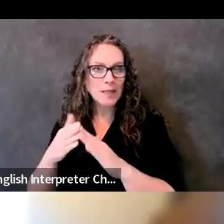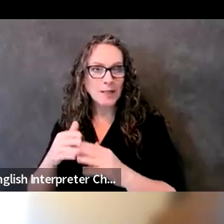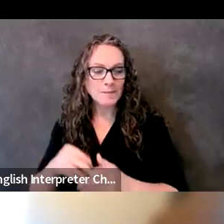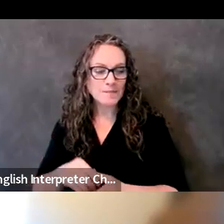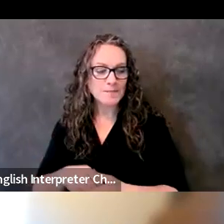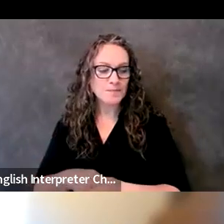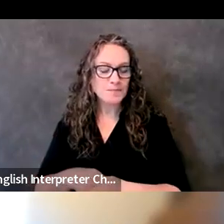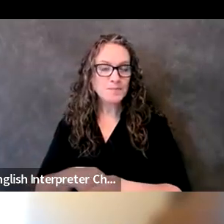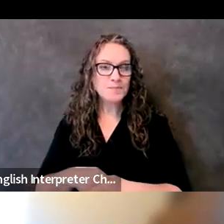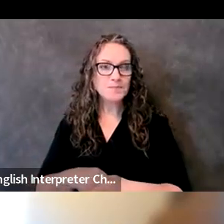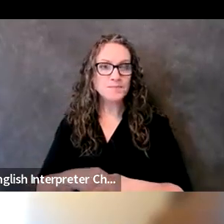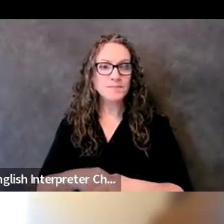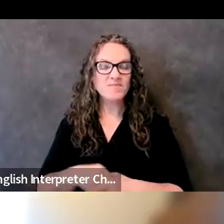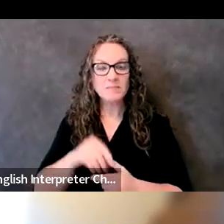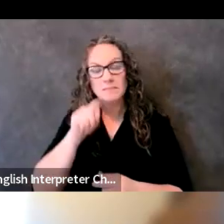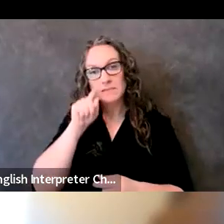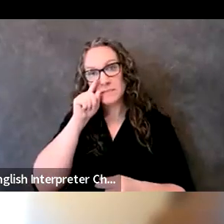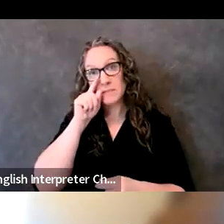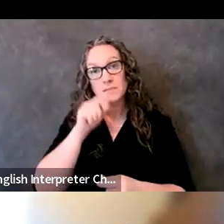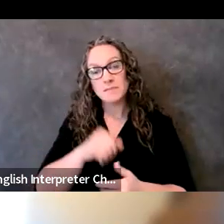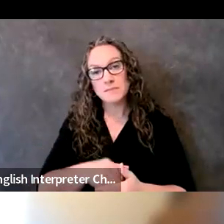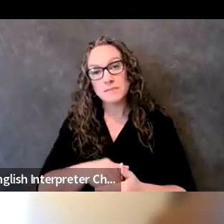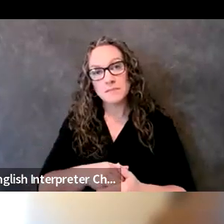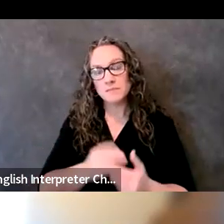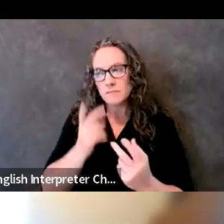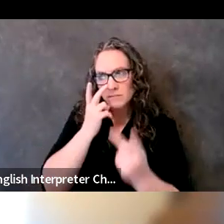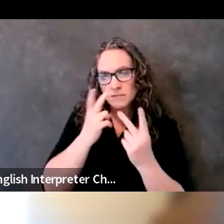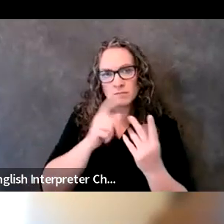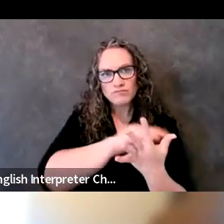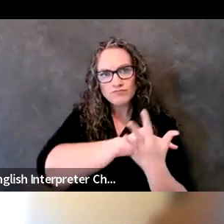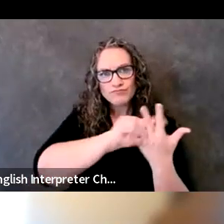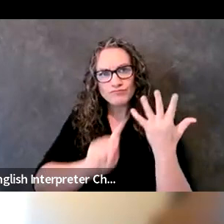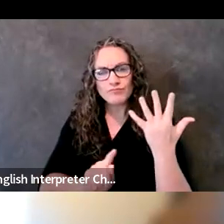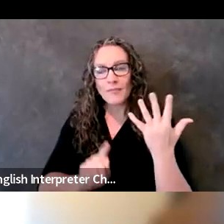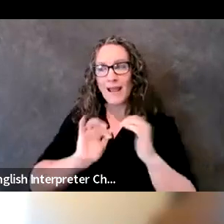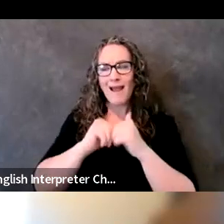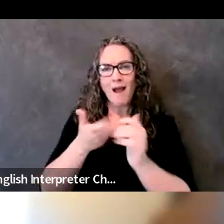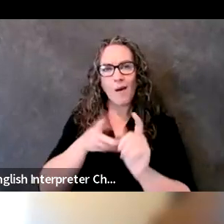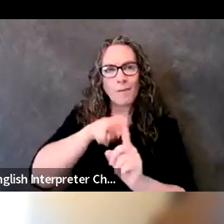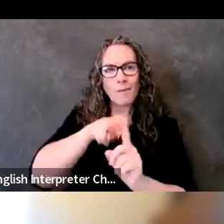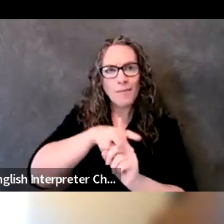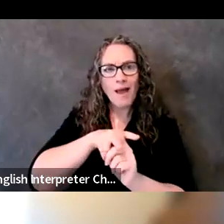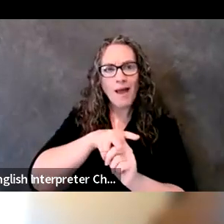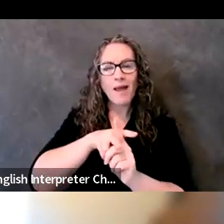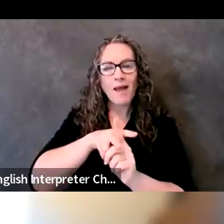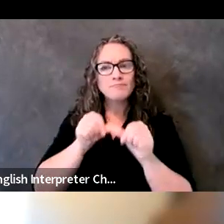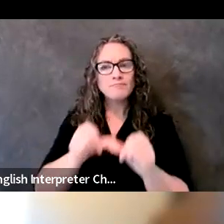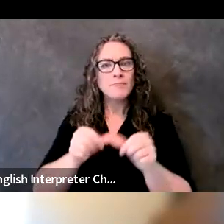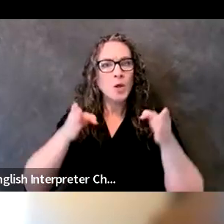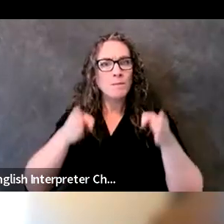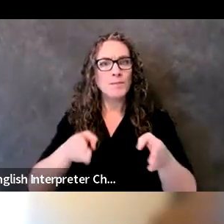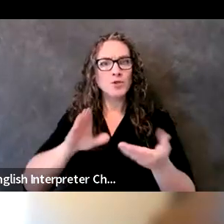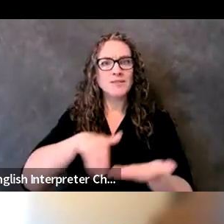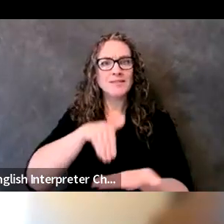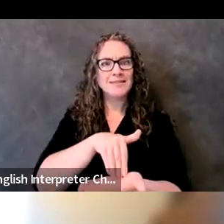looking at how we can apply this and include being person-centered and those access and